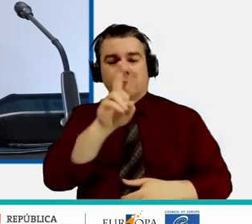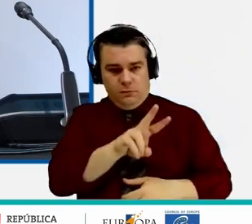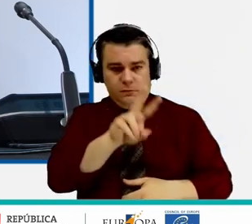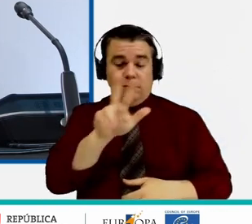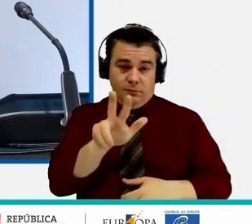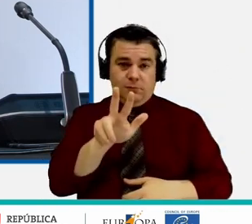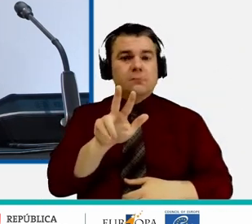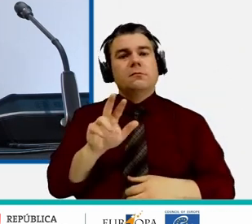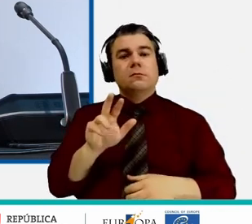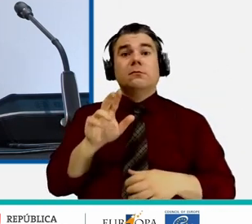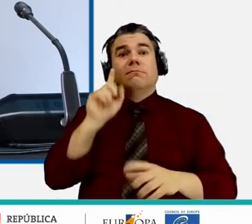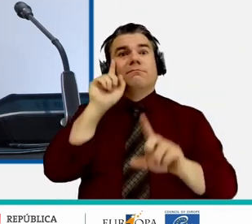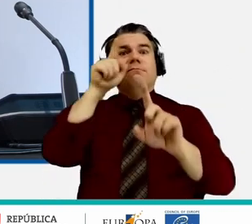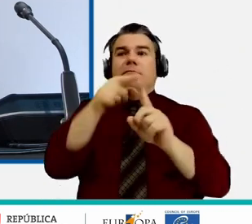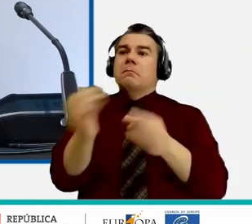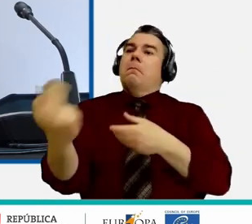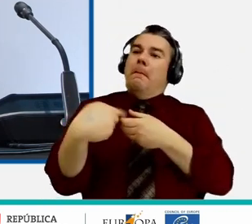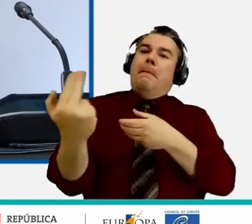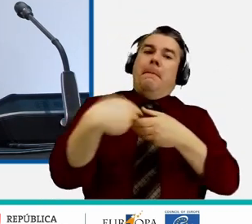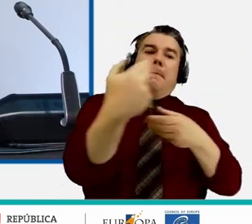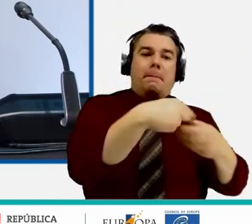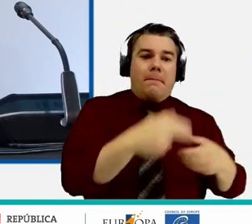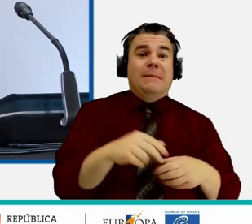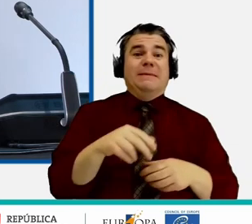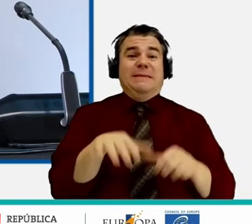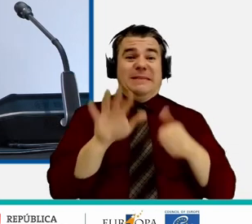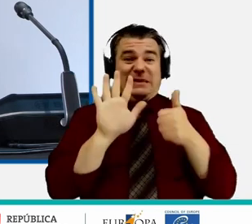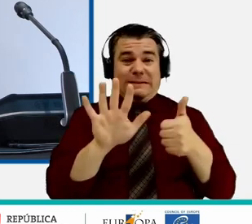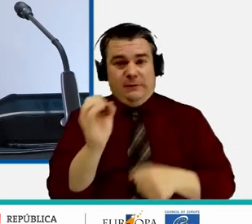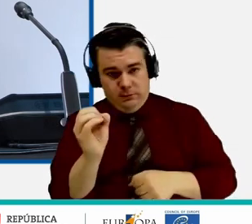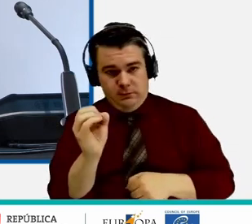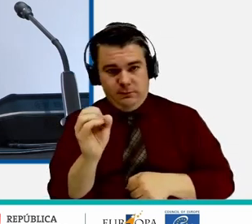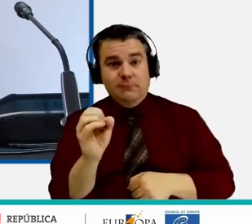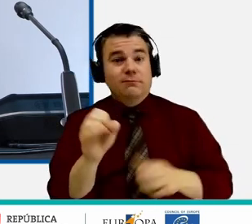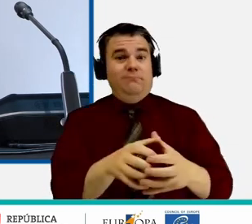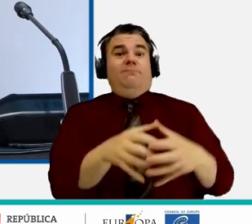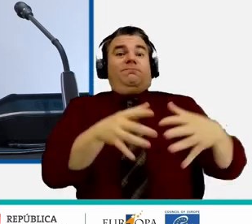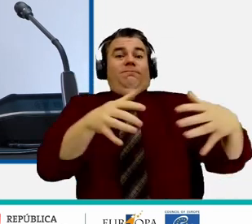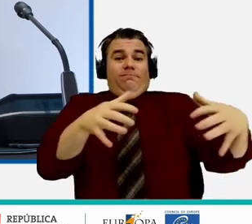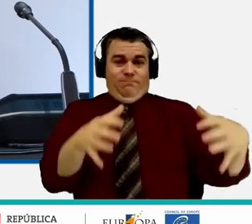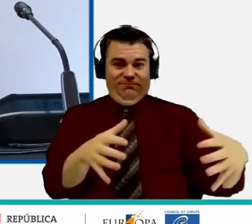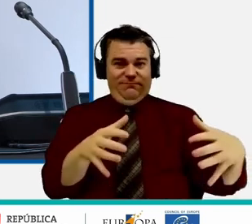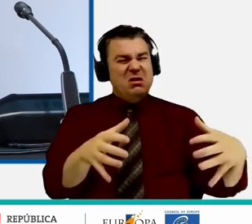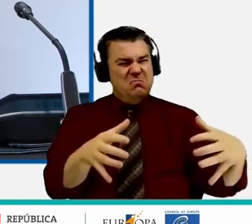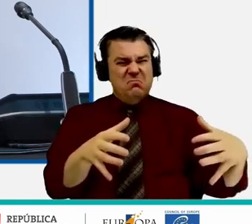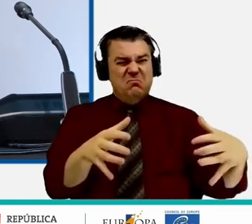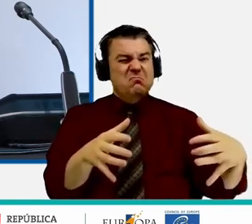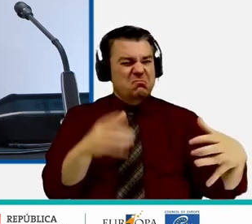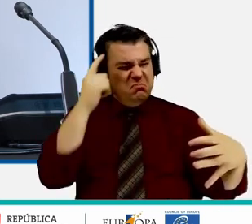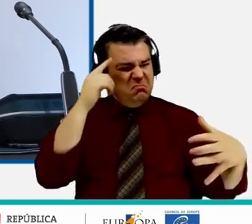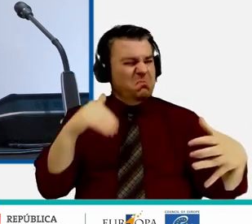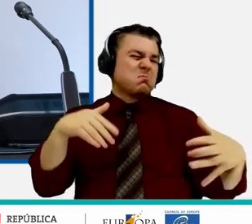So I think that, and I believe that we will go beyond that goal, I think is our